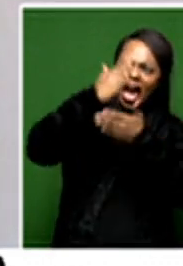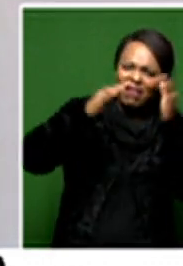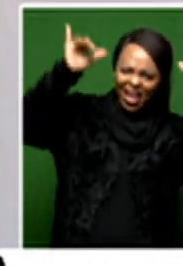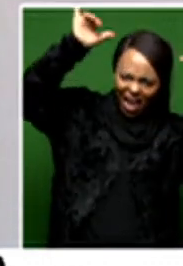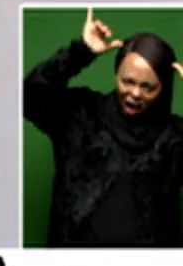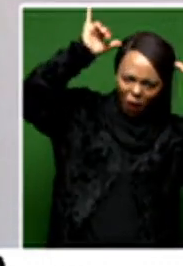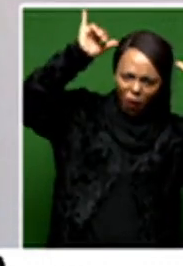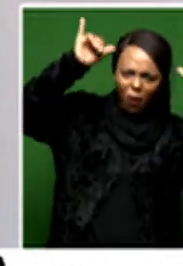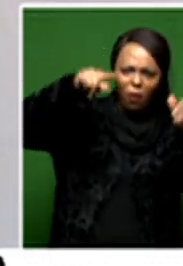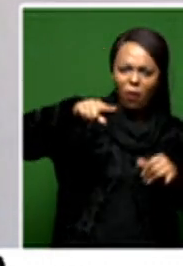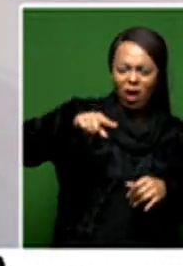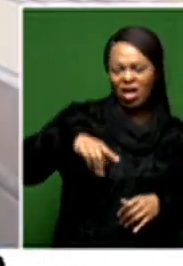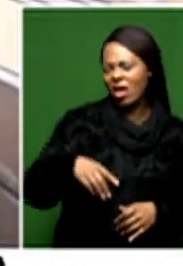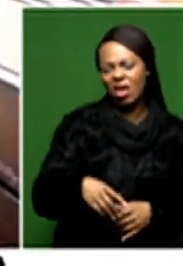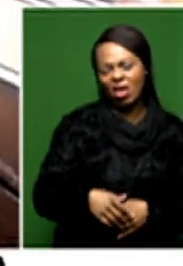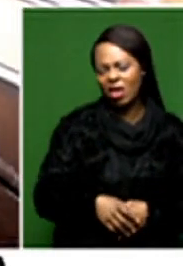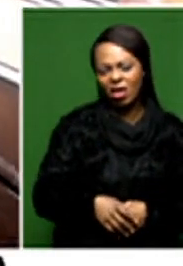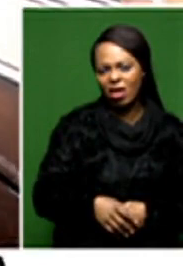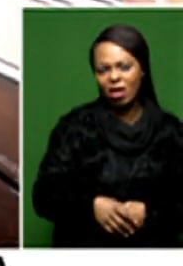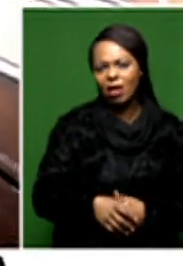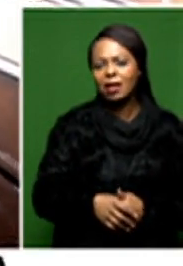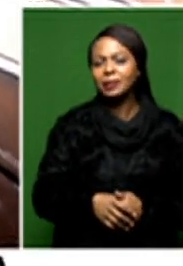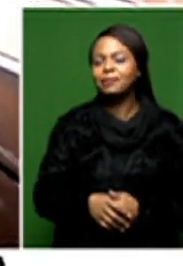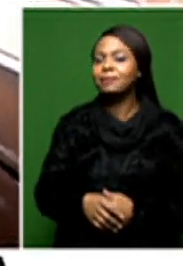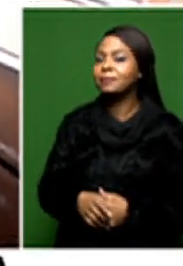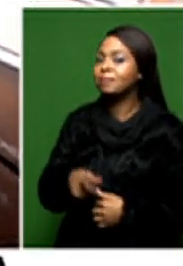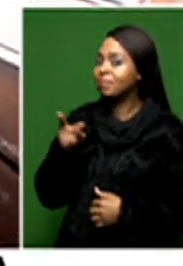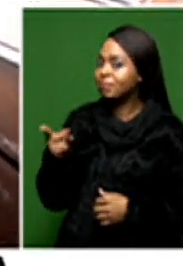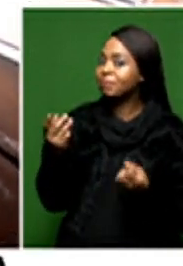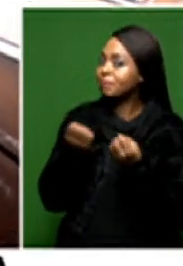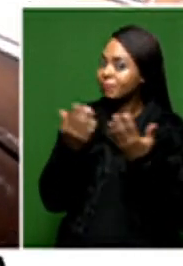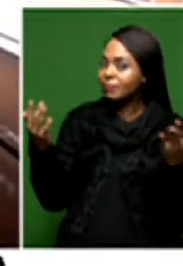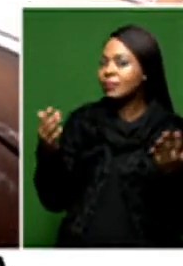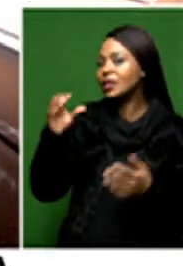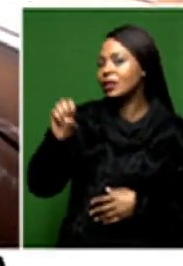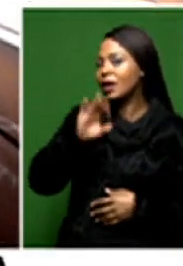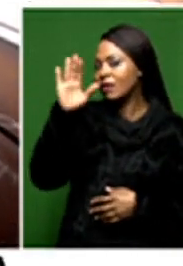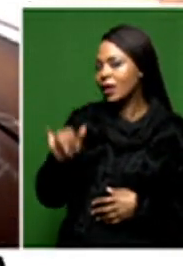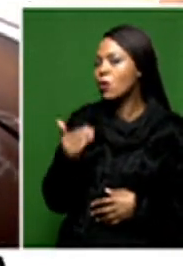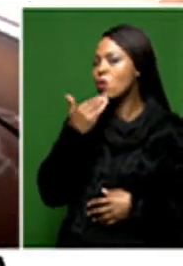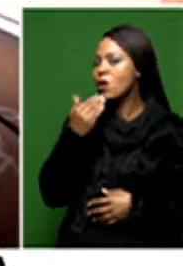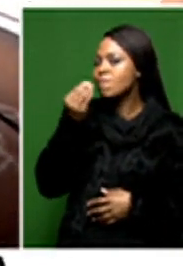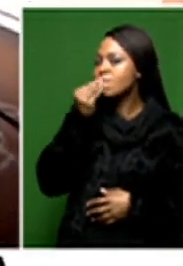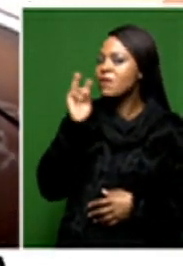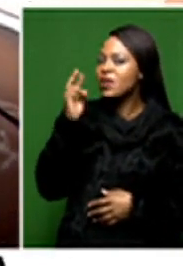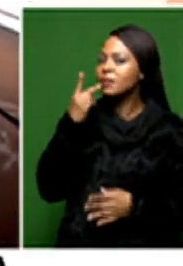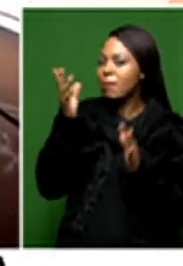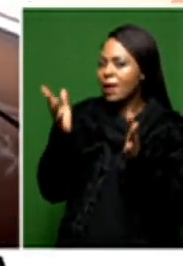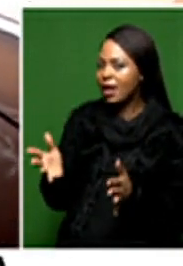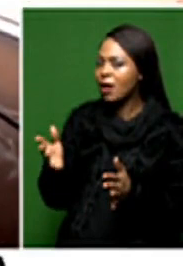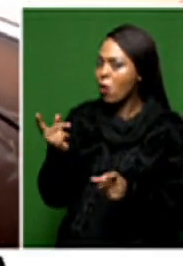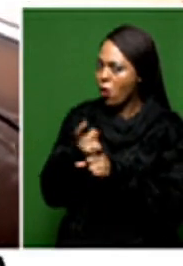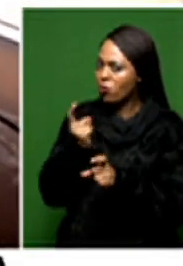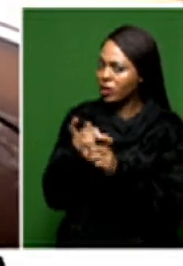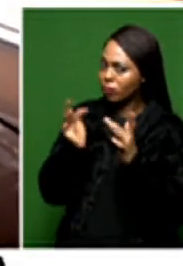grid. And for all the braai-loving South African vegetarians that come to you for pointers on